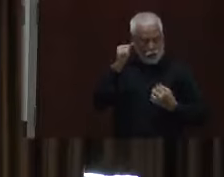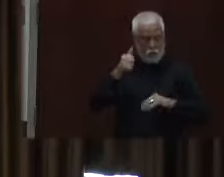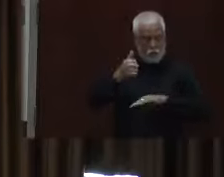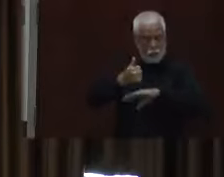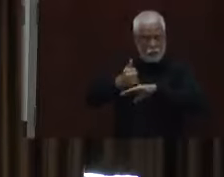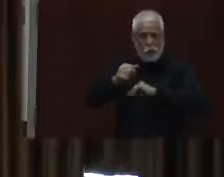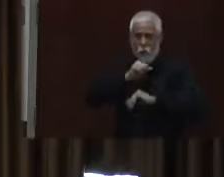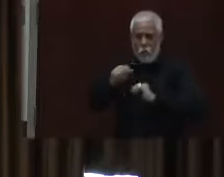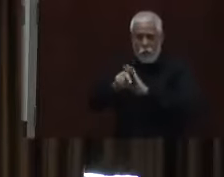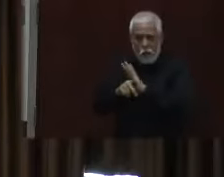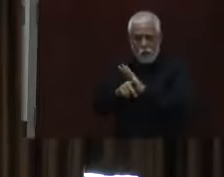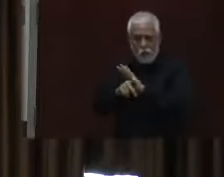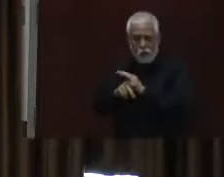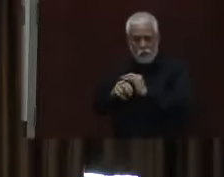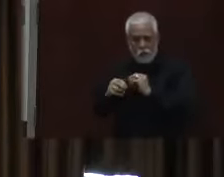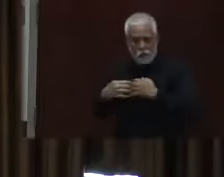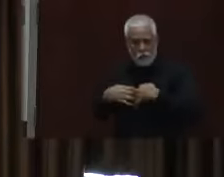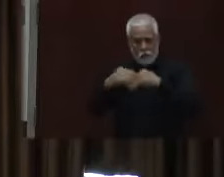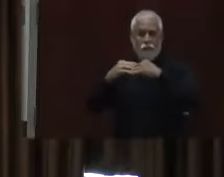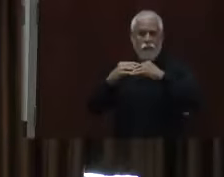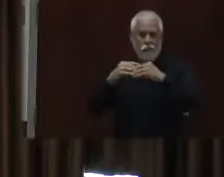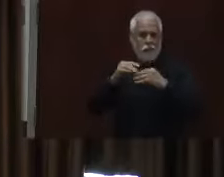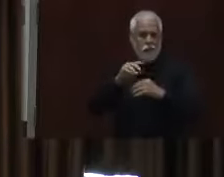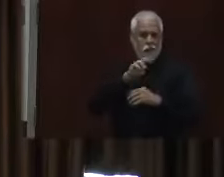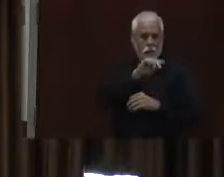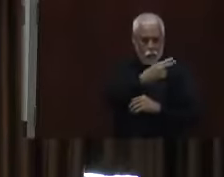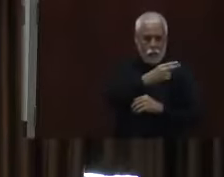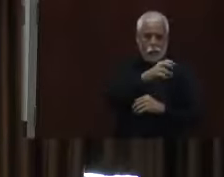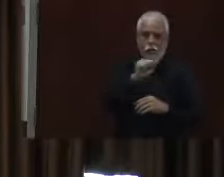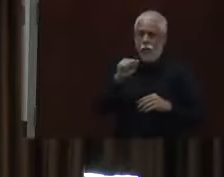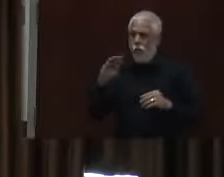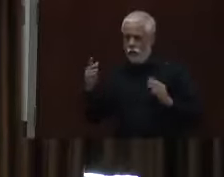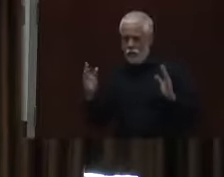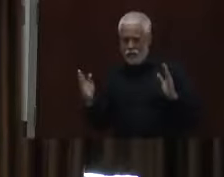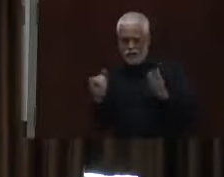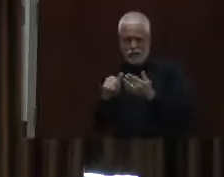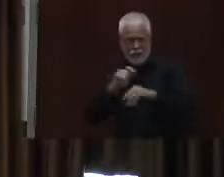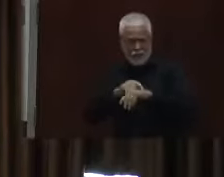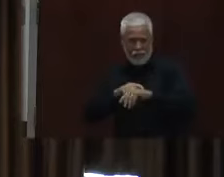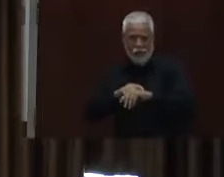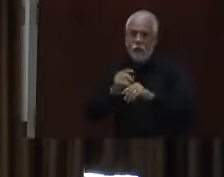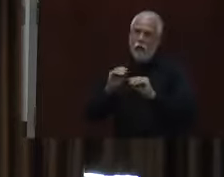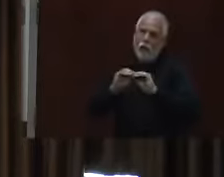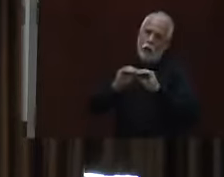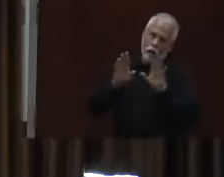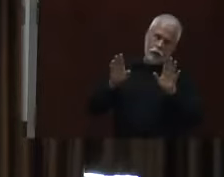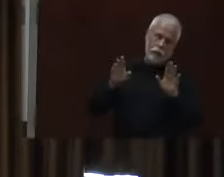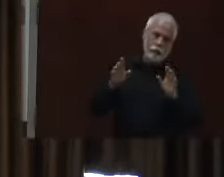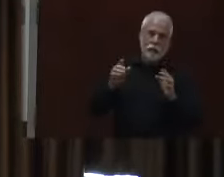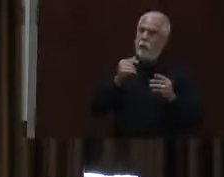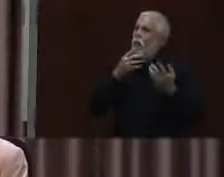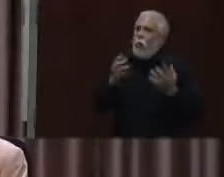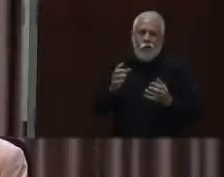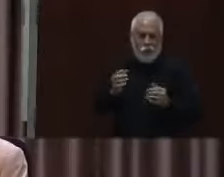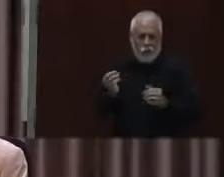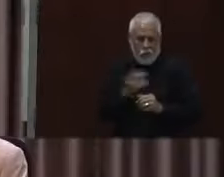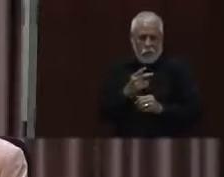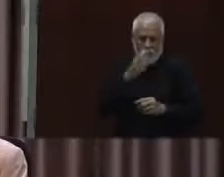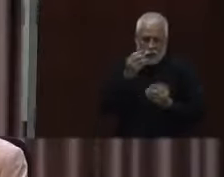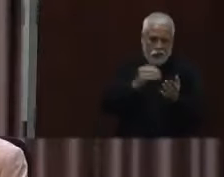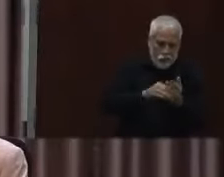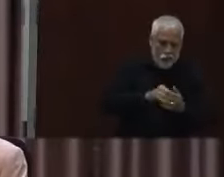the policies that we had between the sort of March and August timeframe. I think obviously no one wants to do that,